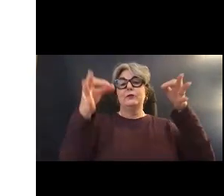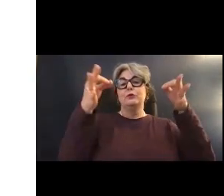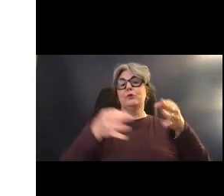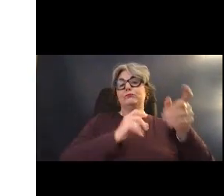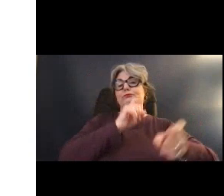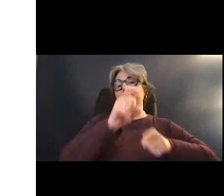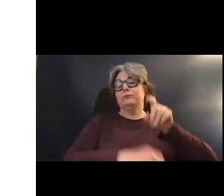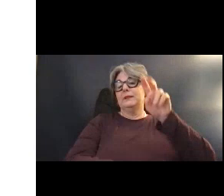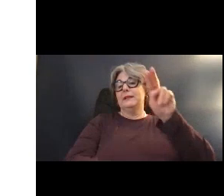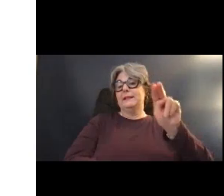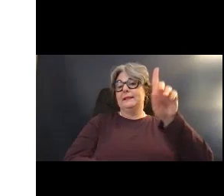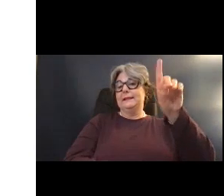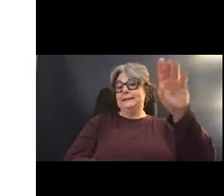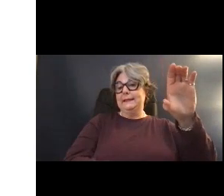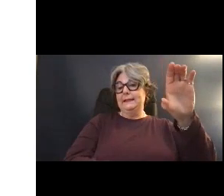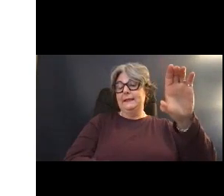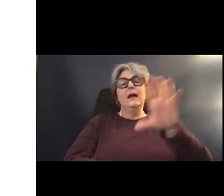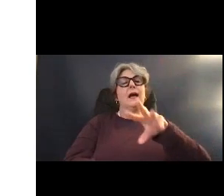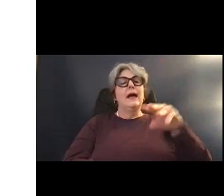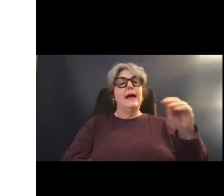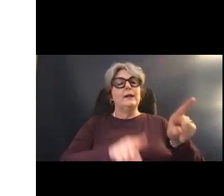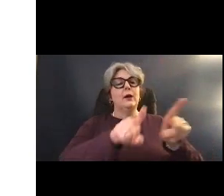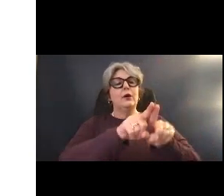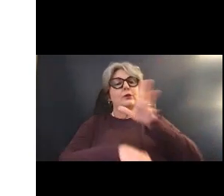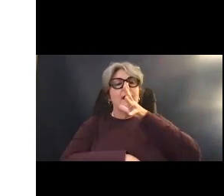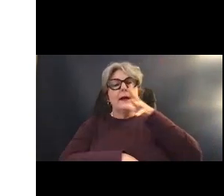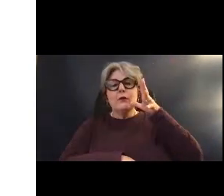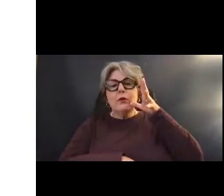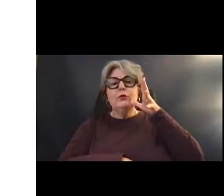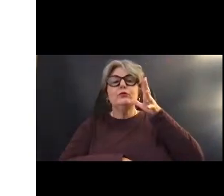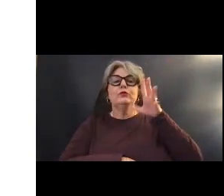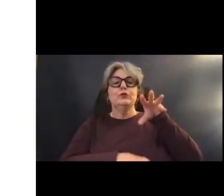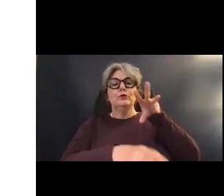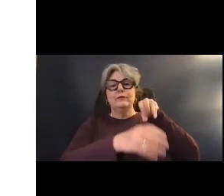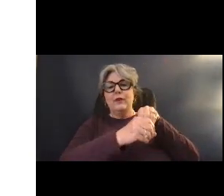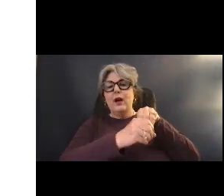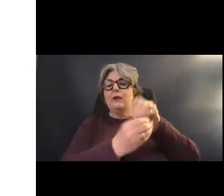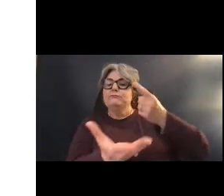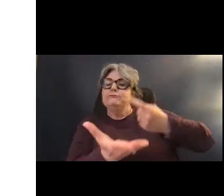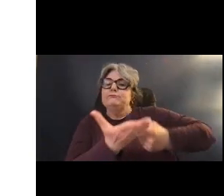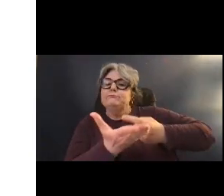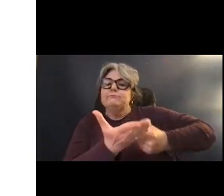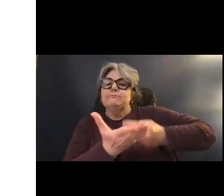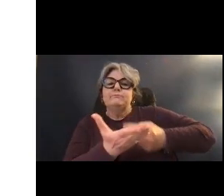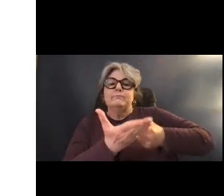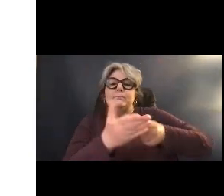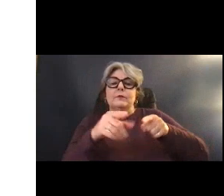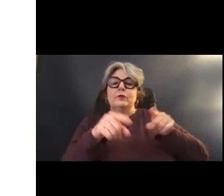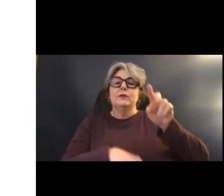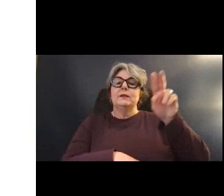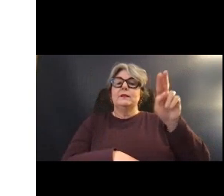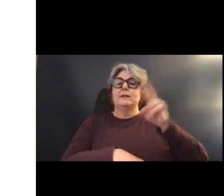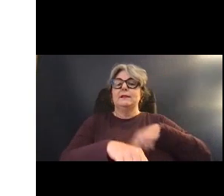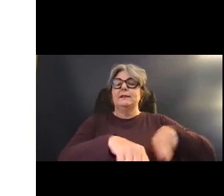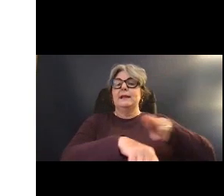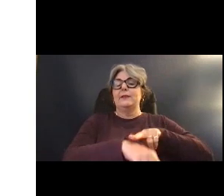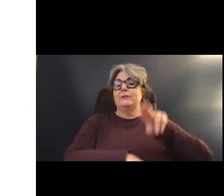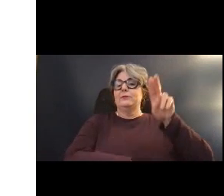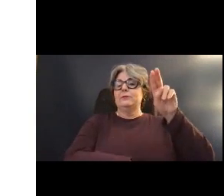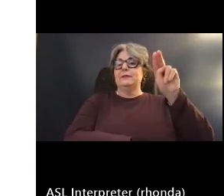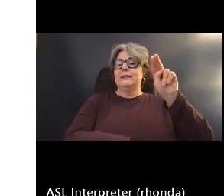contribution process, and encourages agriculture to have a seat at the table during national NDC